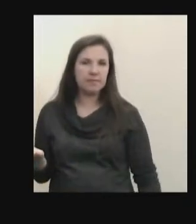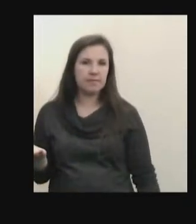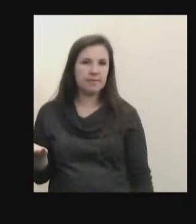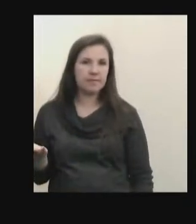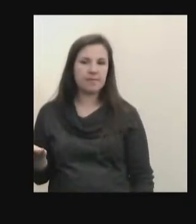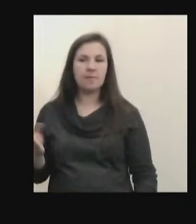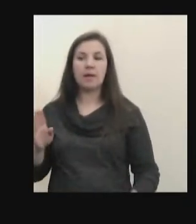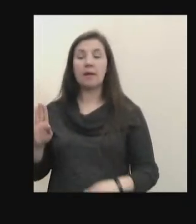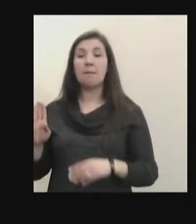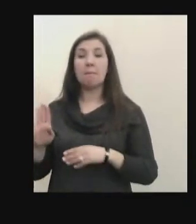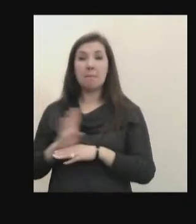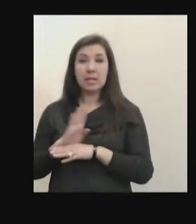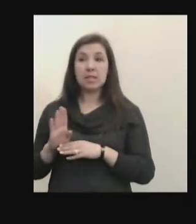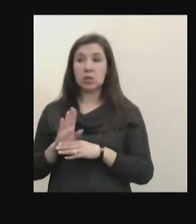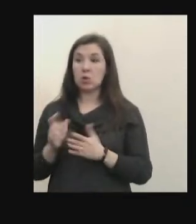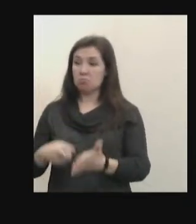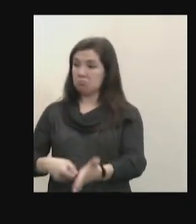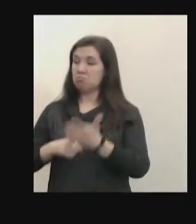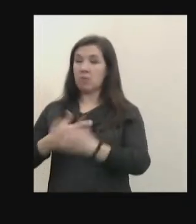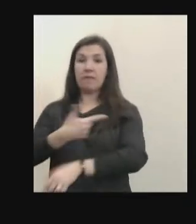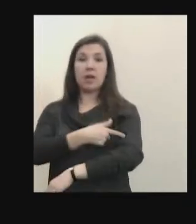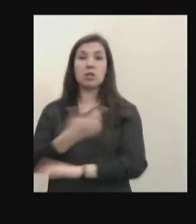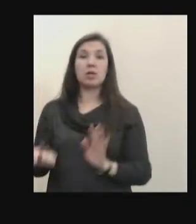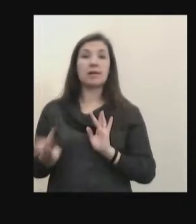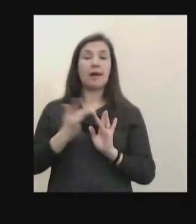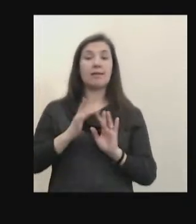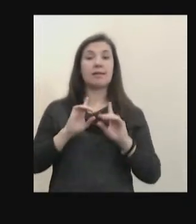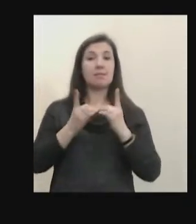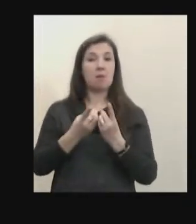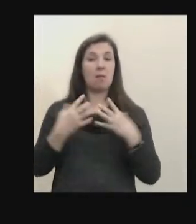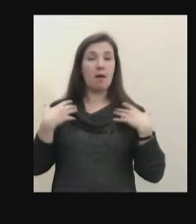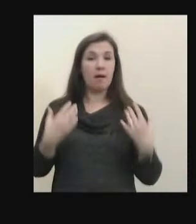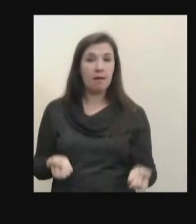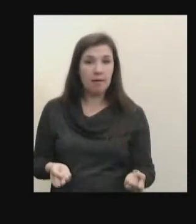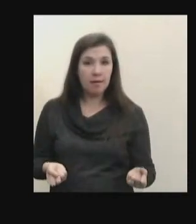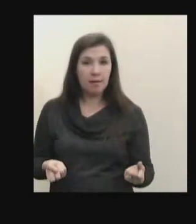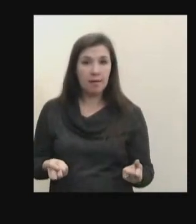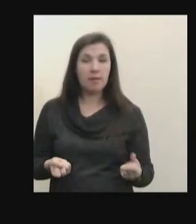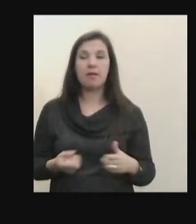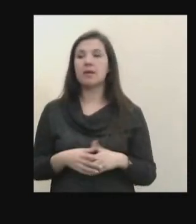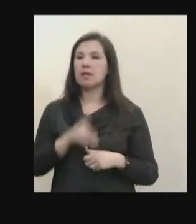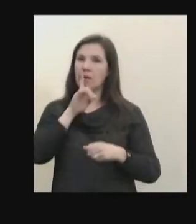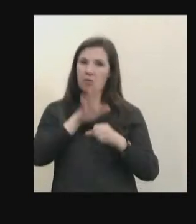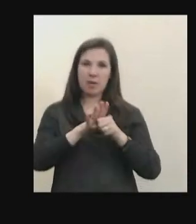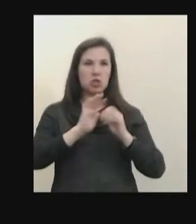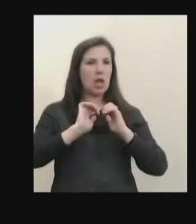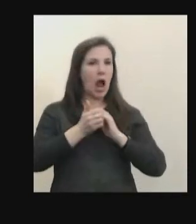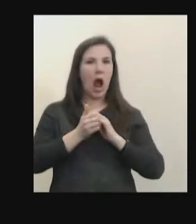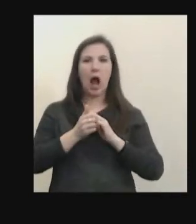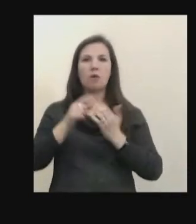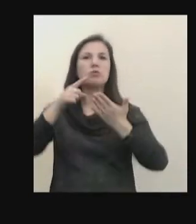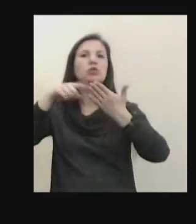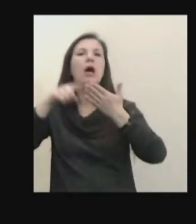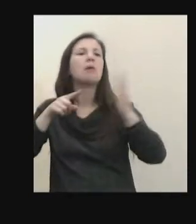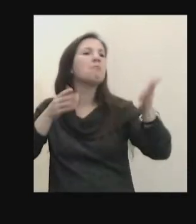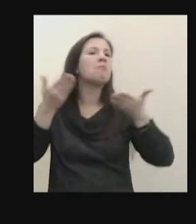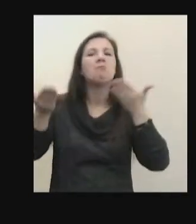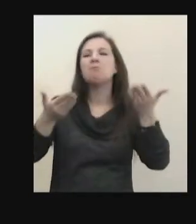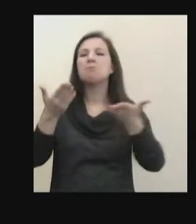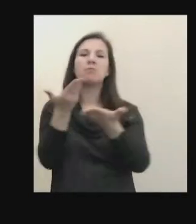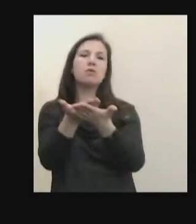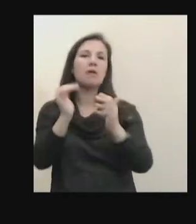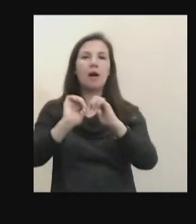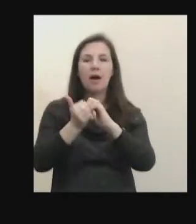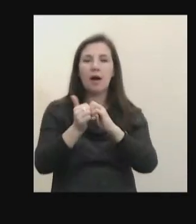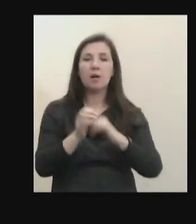that are doing vaccine mandate are contacting our Department of Health, getting confirmation on how they're going about to check the vaccine. And if it